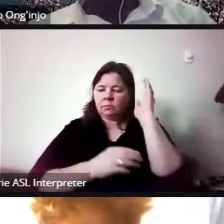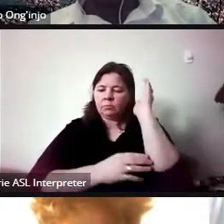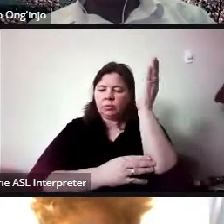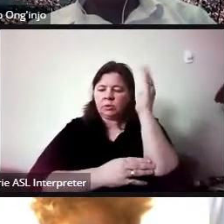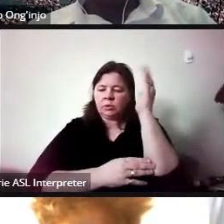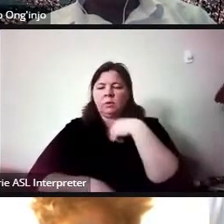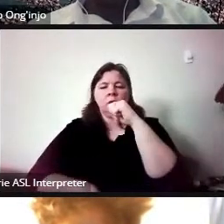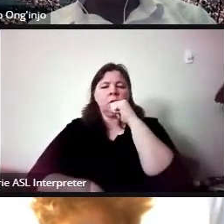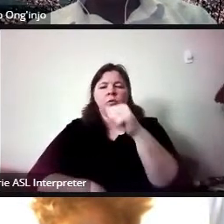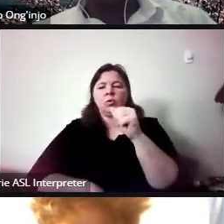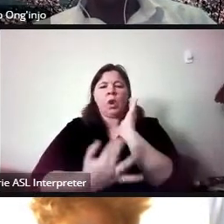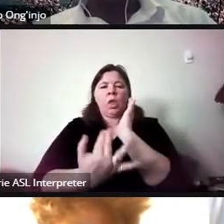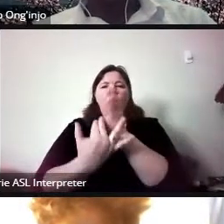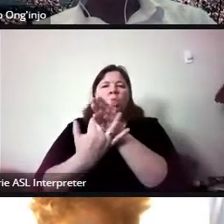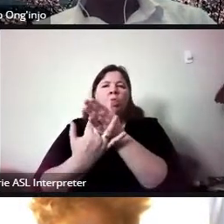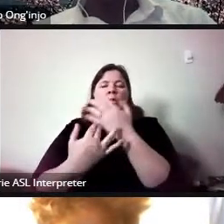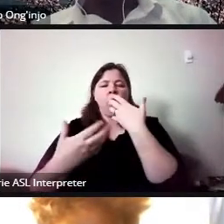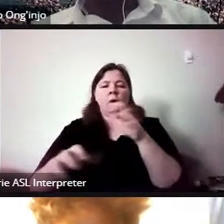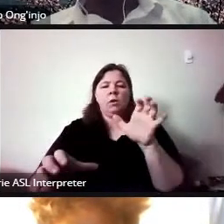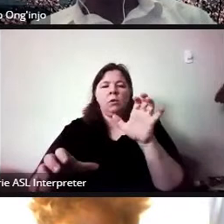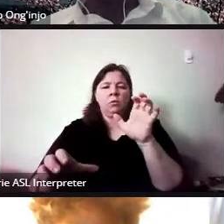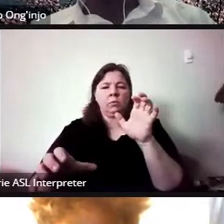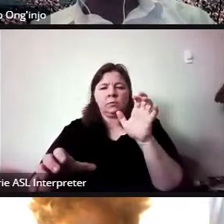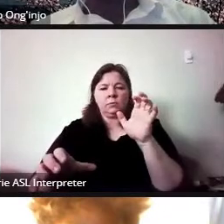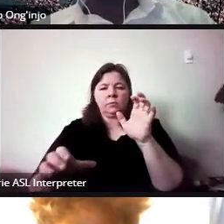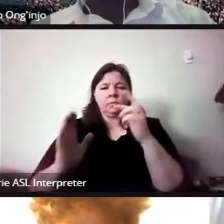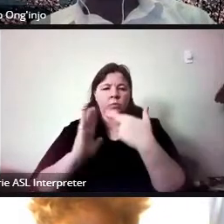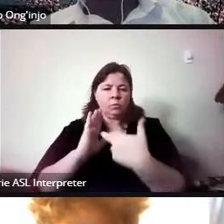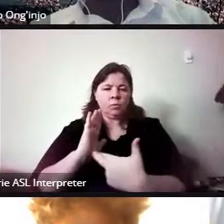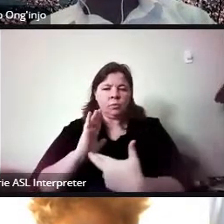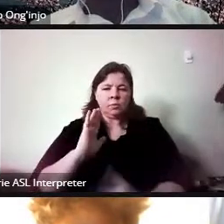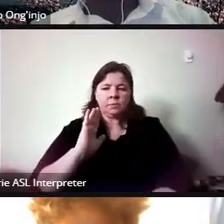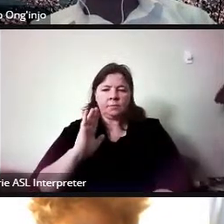so that I don't disobey the rules.